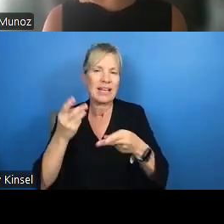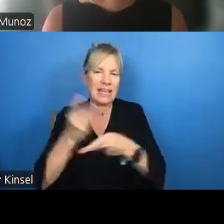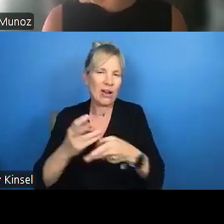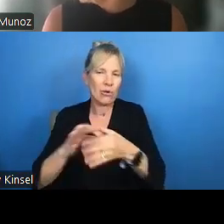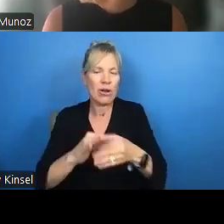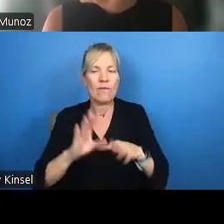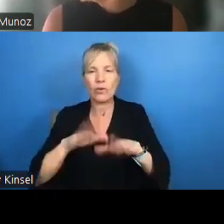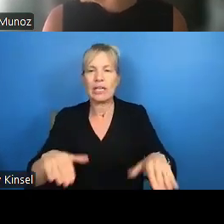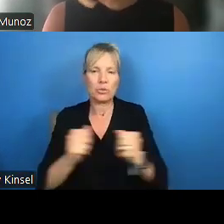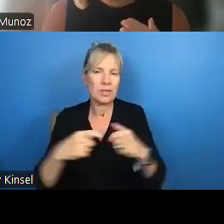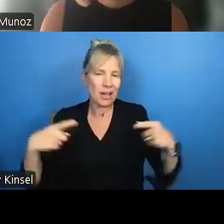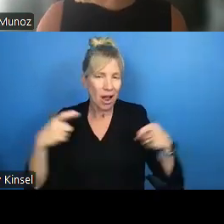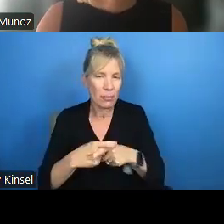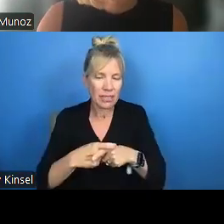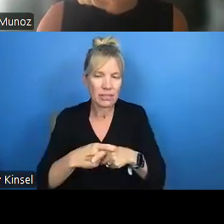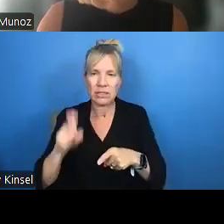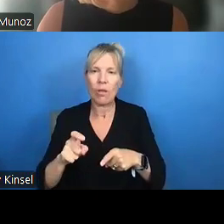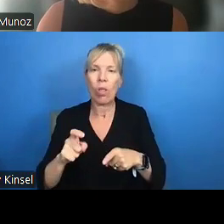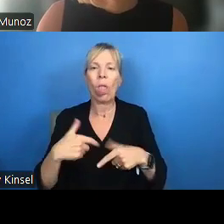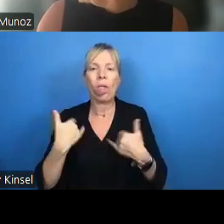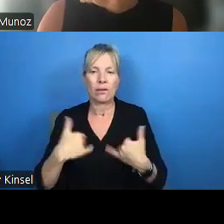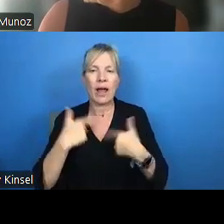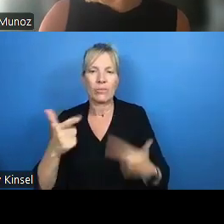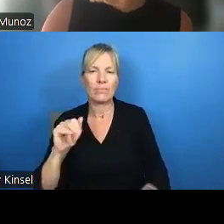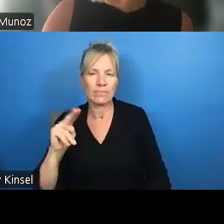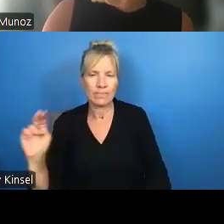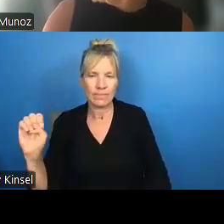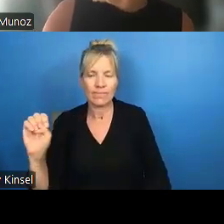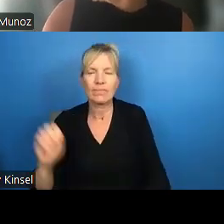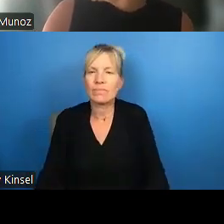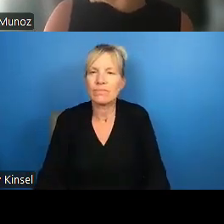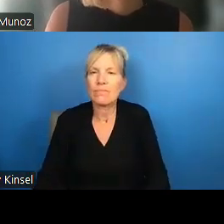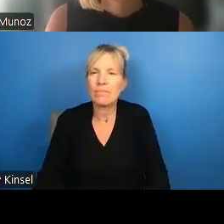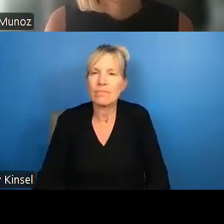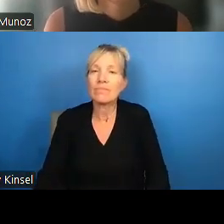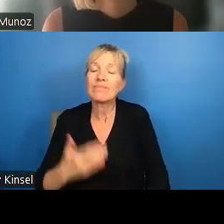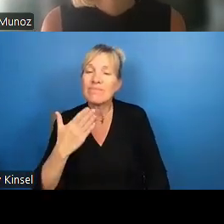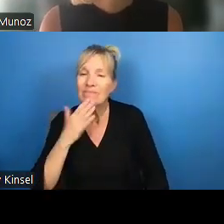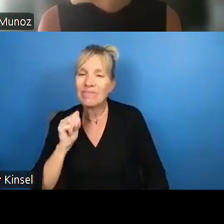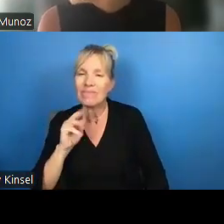for kiddos with complex needs. And I'll give Lynn a chance to answer. Thank you, Amy.